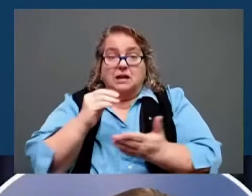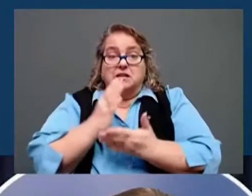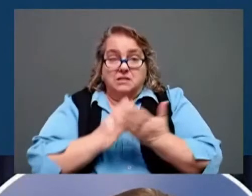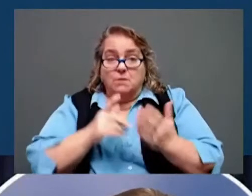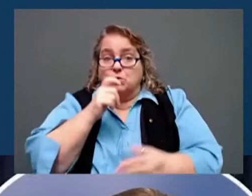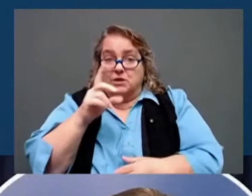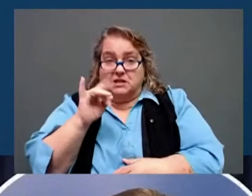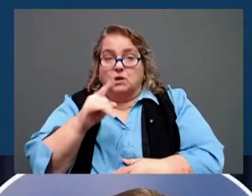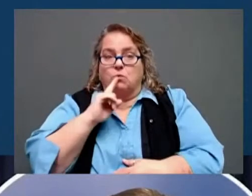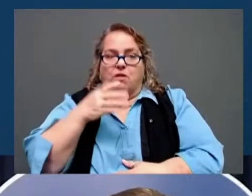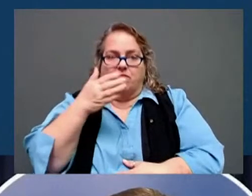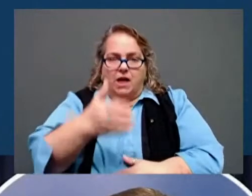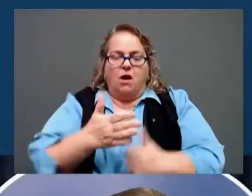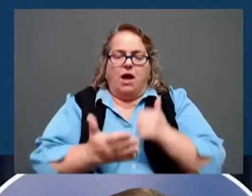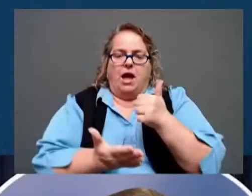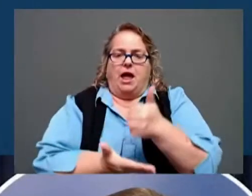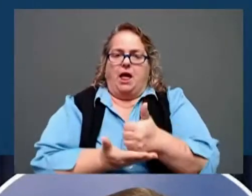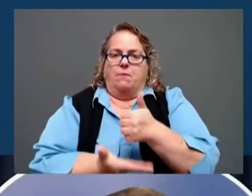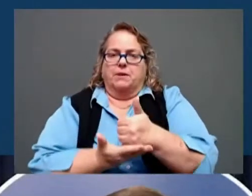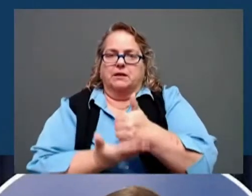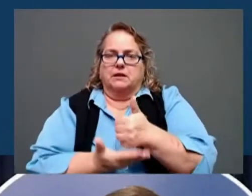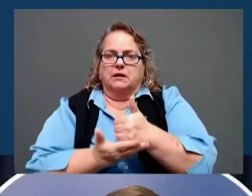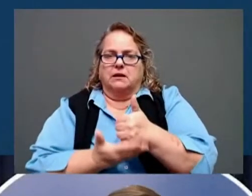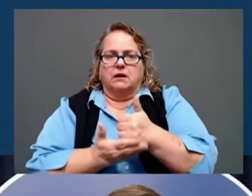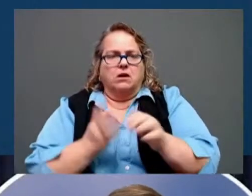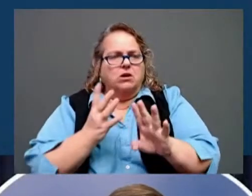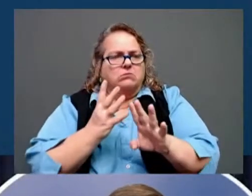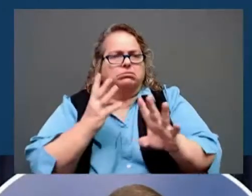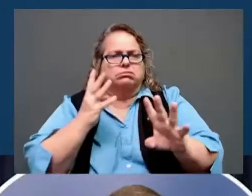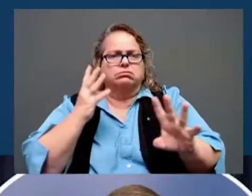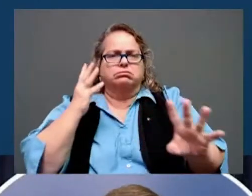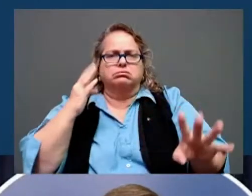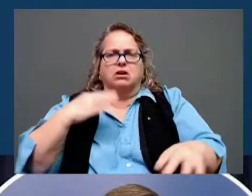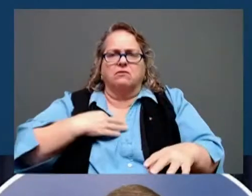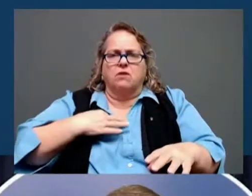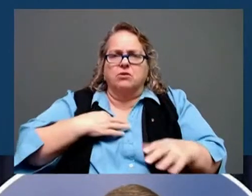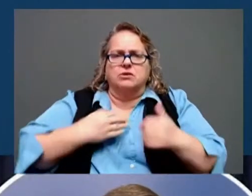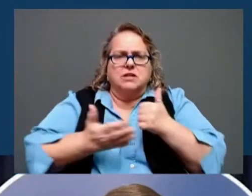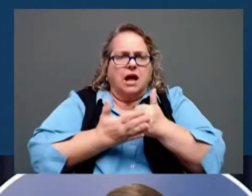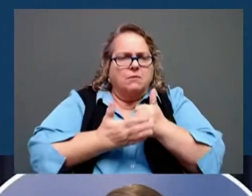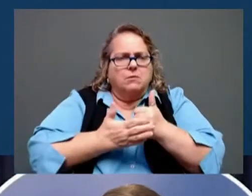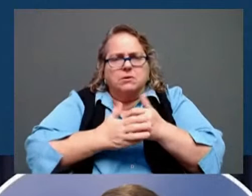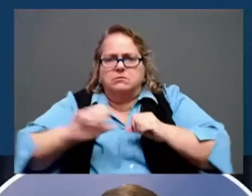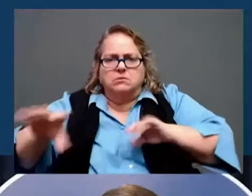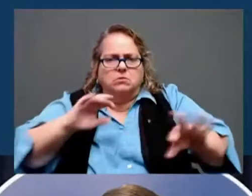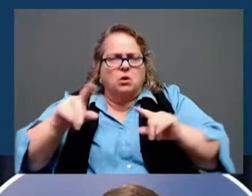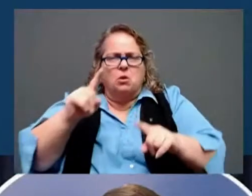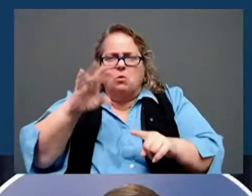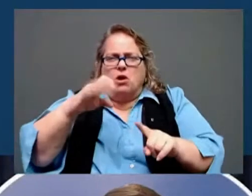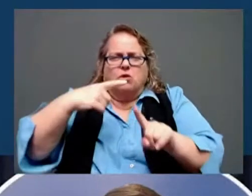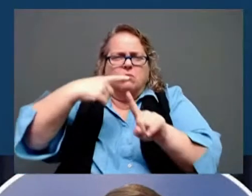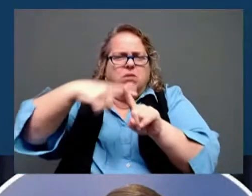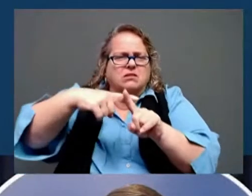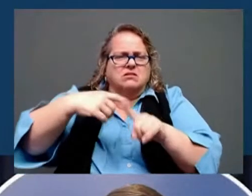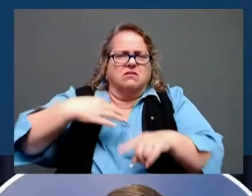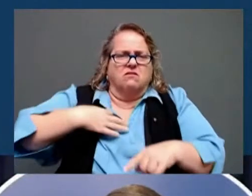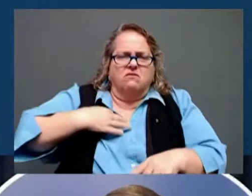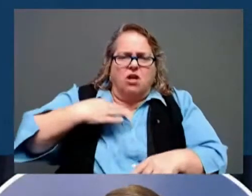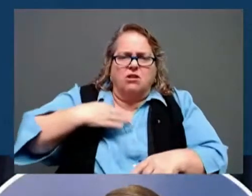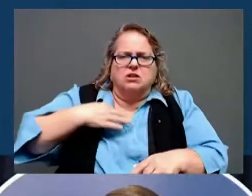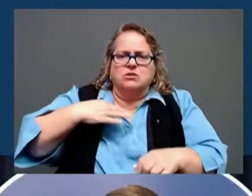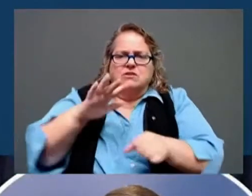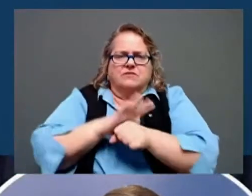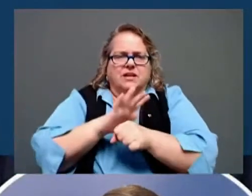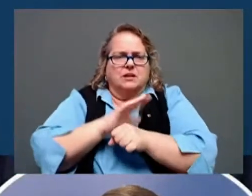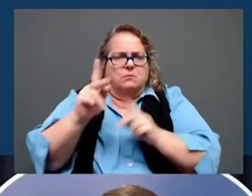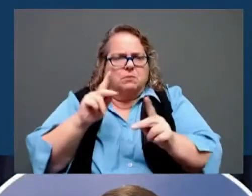here helping. An amazing, enormous operation. There had to be 100+ volunteers filling people's cars